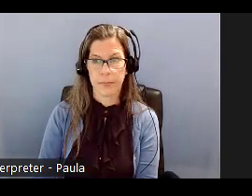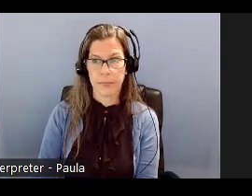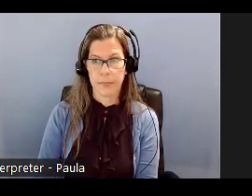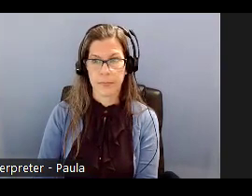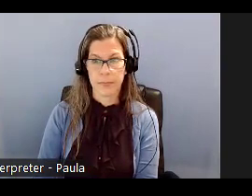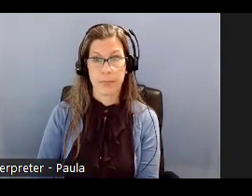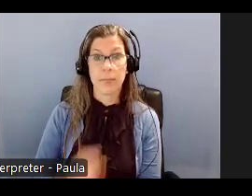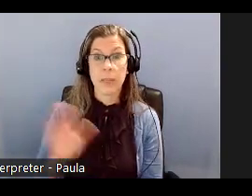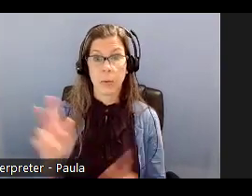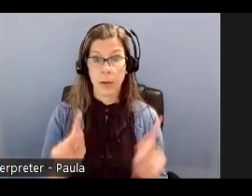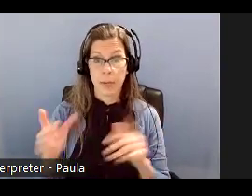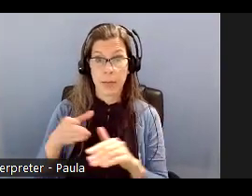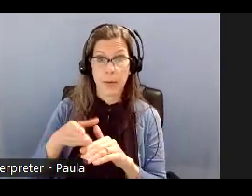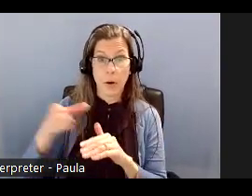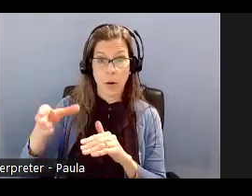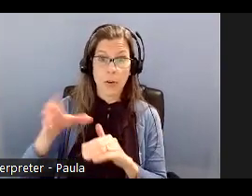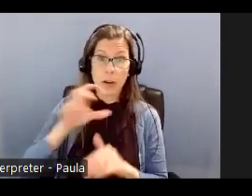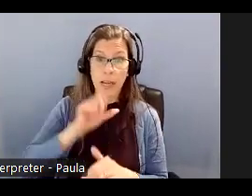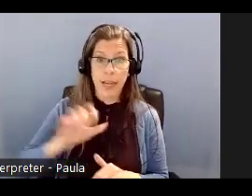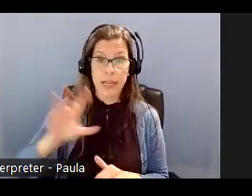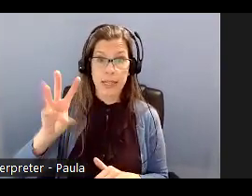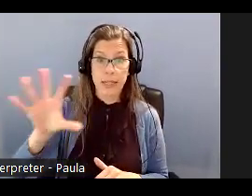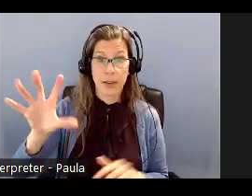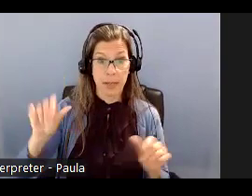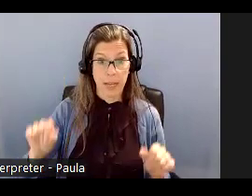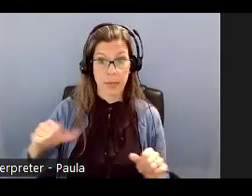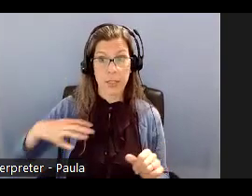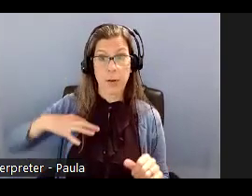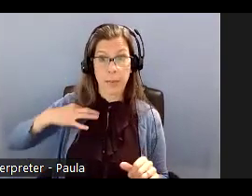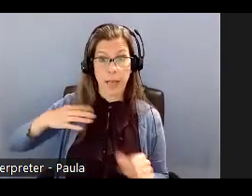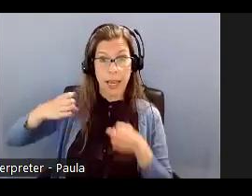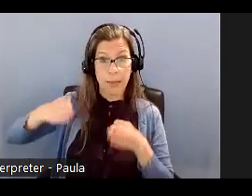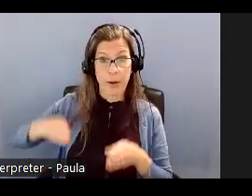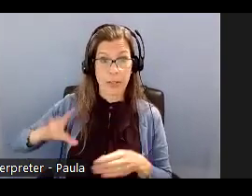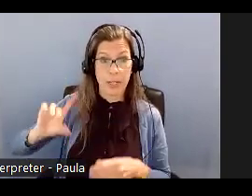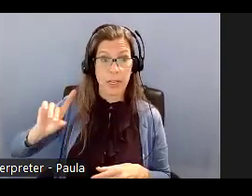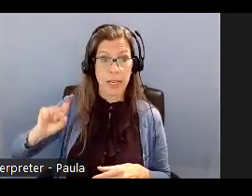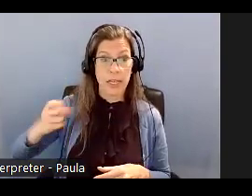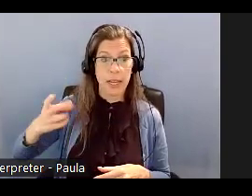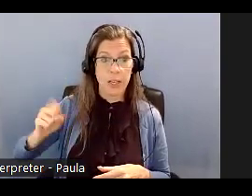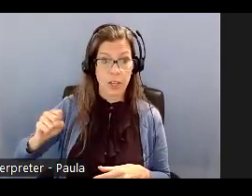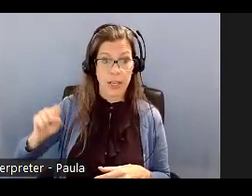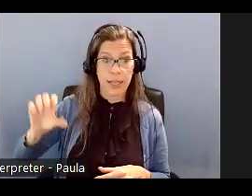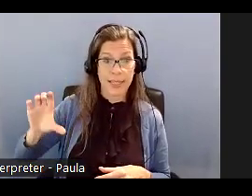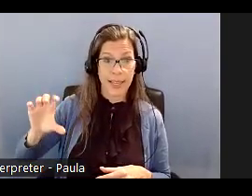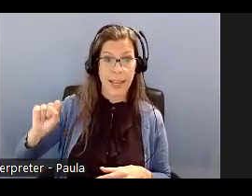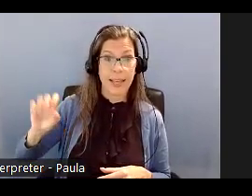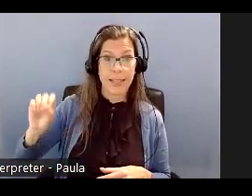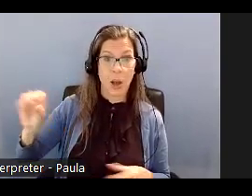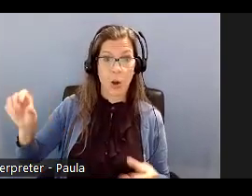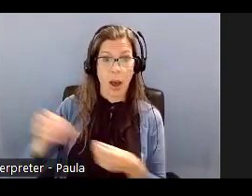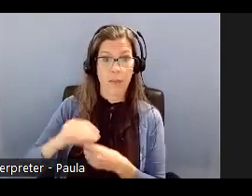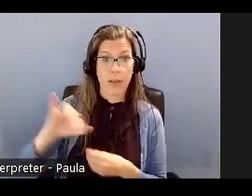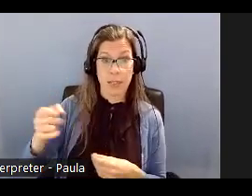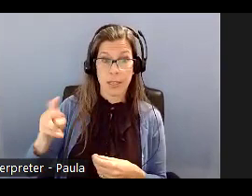Will individuals over the age of 65 be able to apply in person at DSHS CSO offices on June